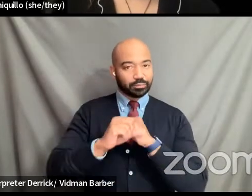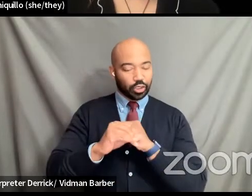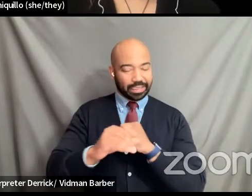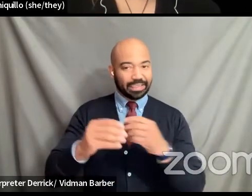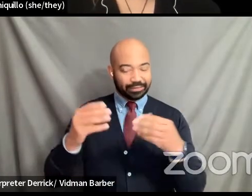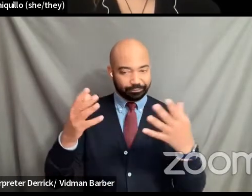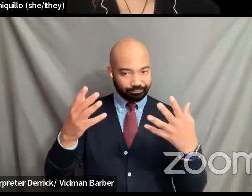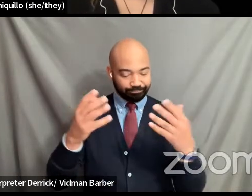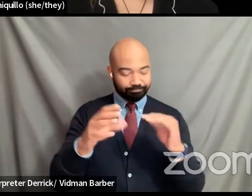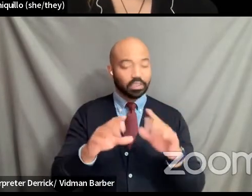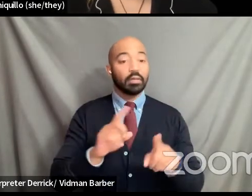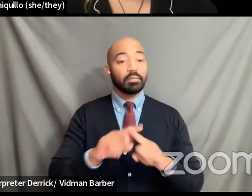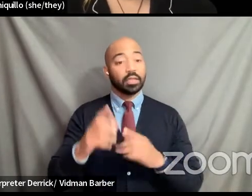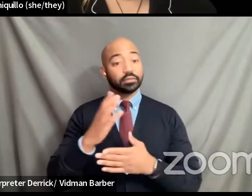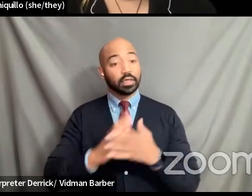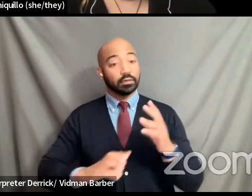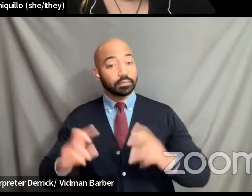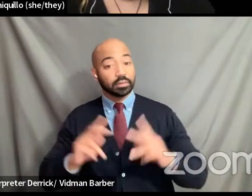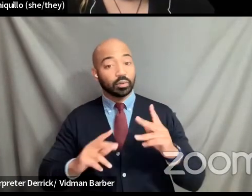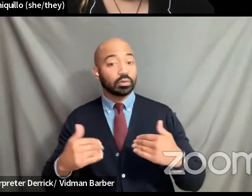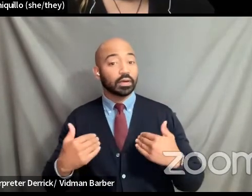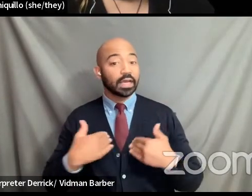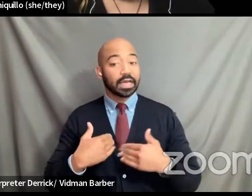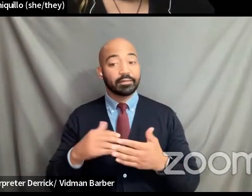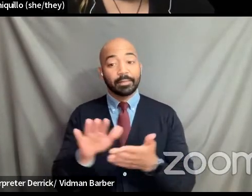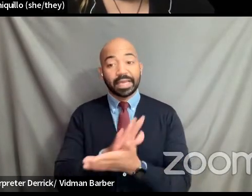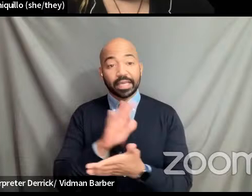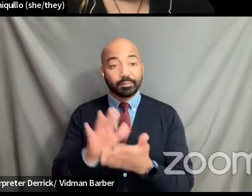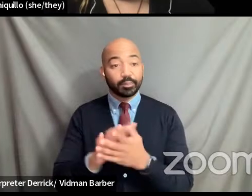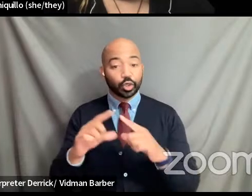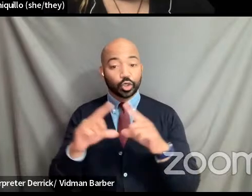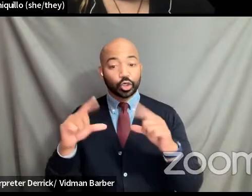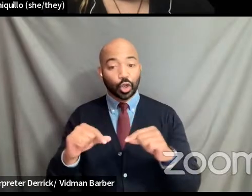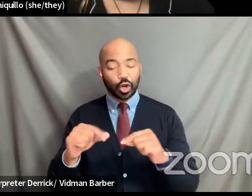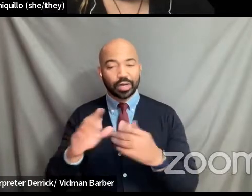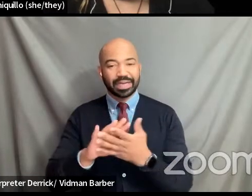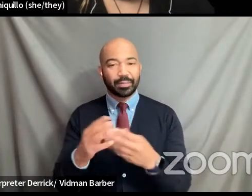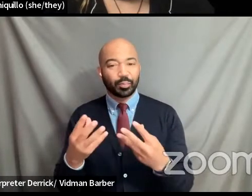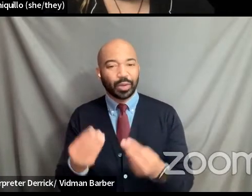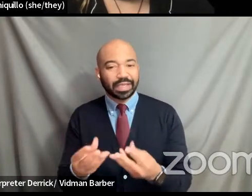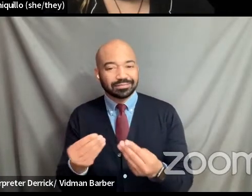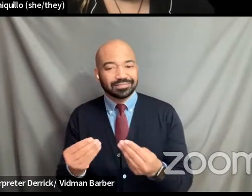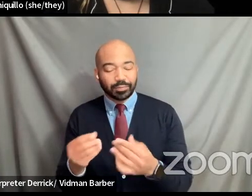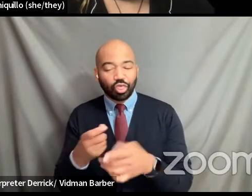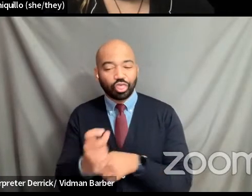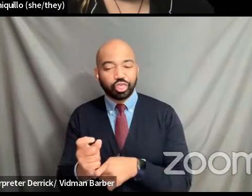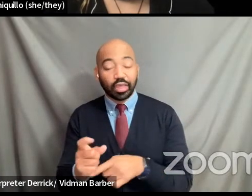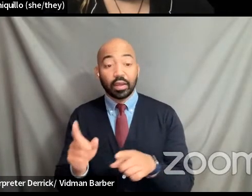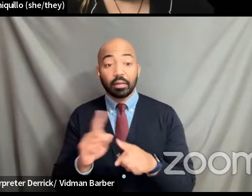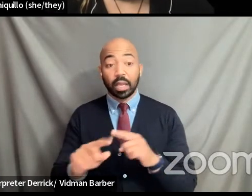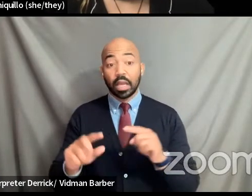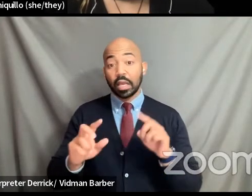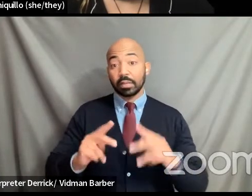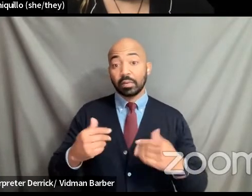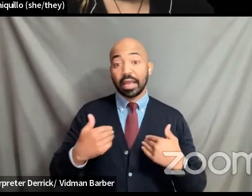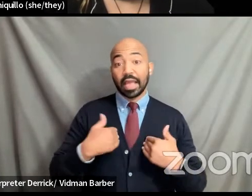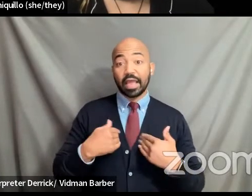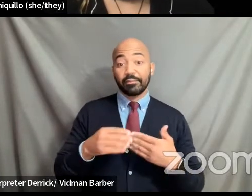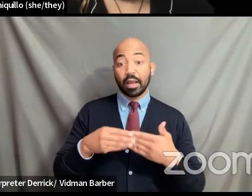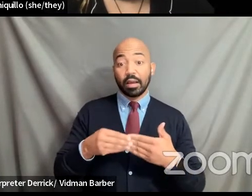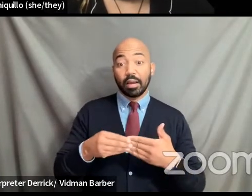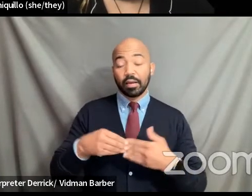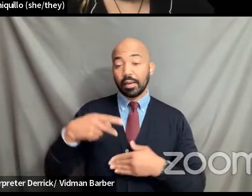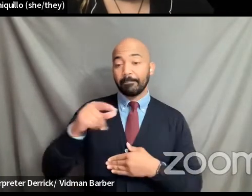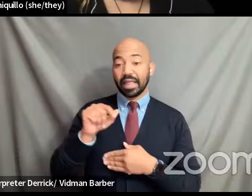use paper cards, sometimes people get them wet and etc. So a lot of times I use plastic cards because people hold on to them longer. But definitely